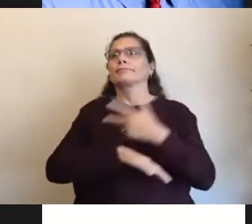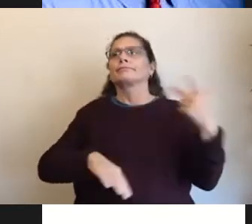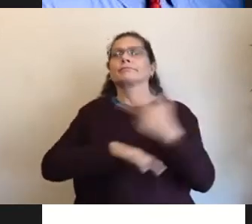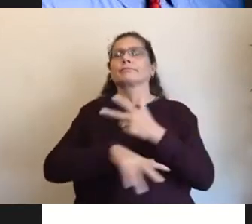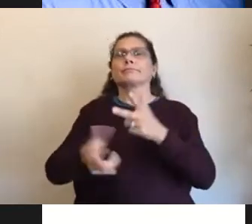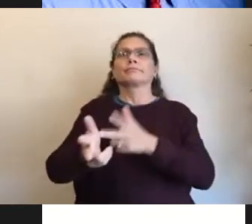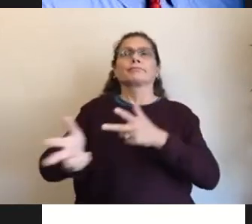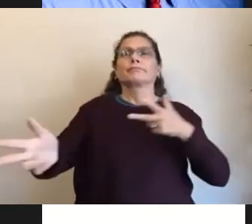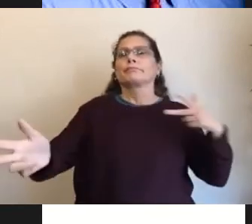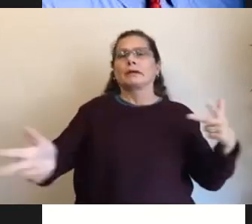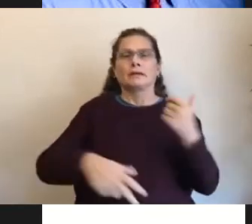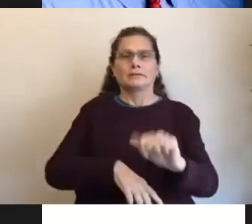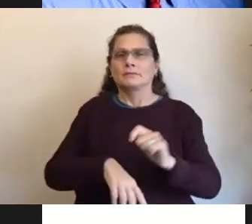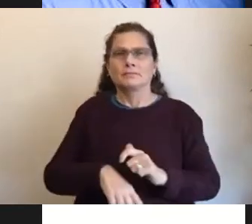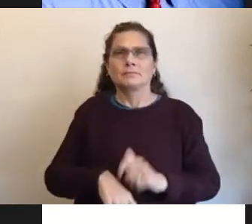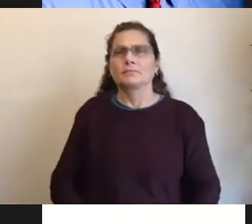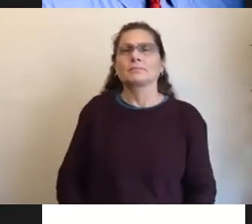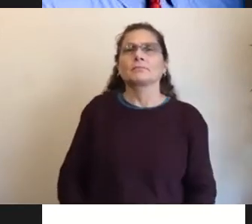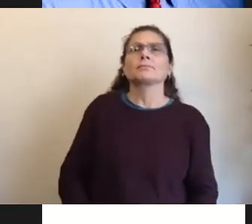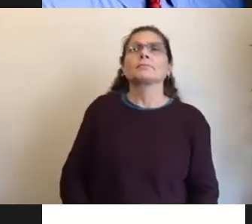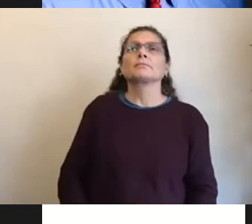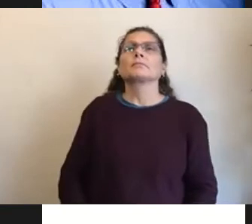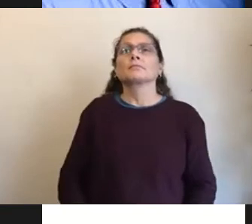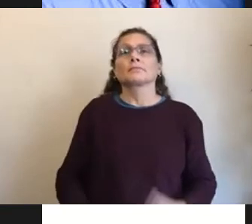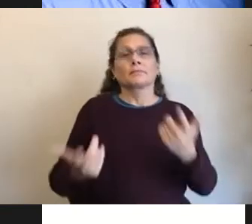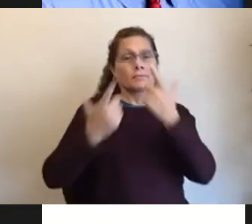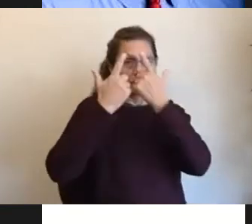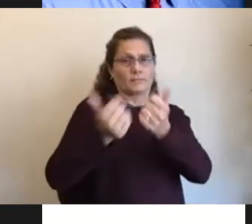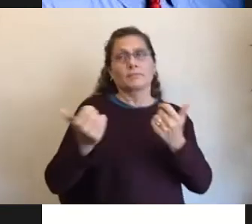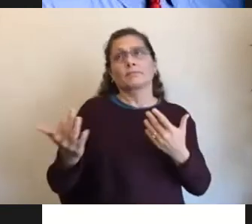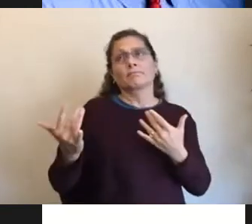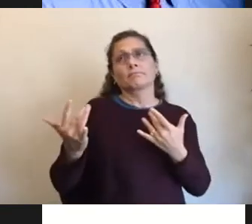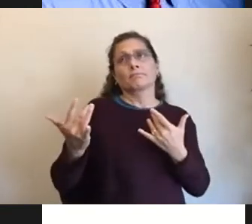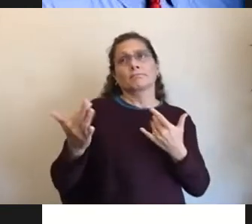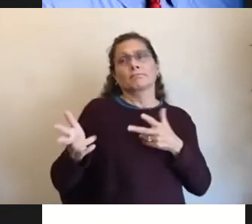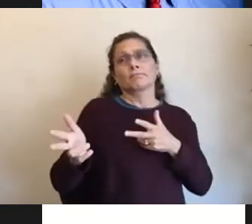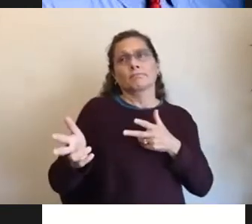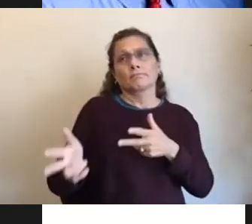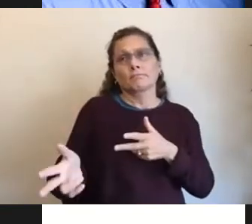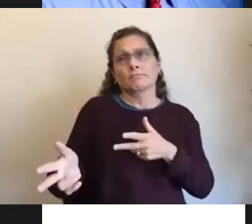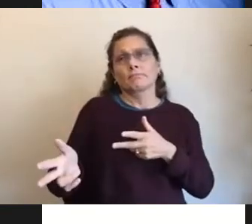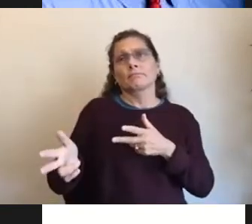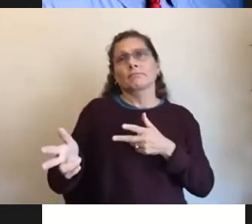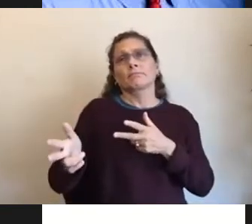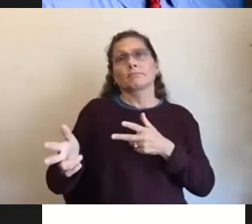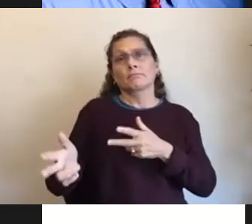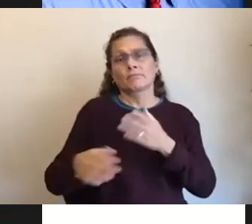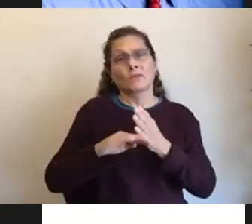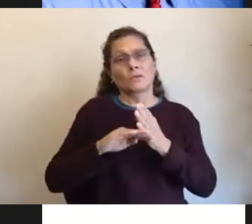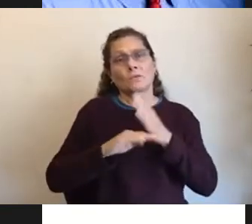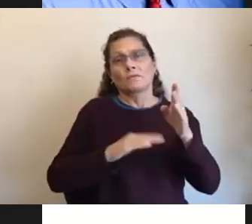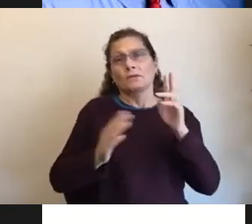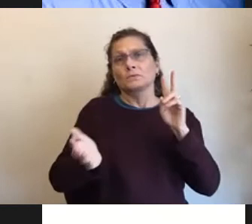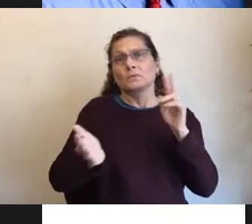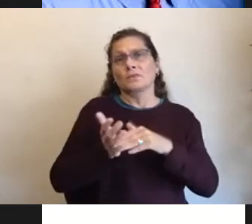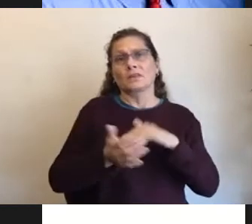times when again, when it exceeds the 2,000 for the day, that we have to stop the line.